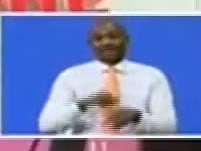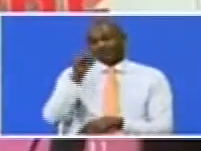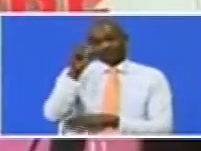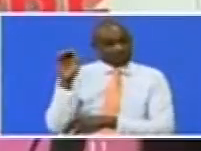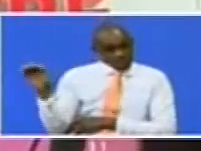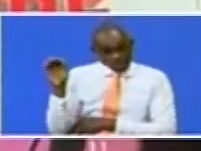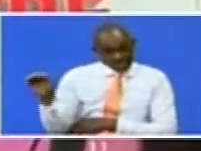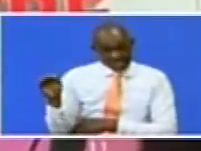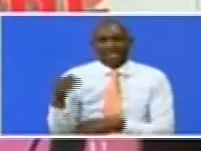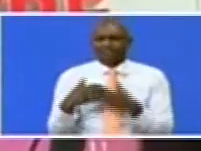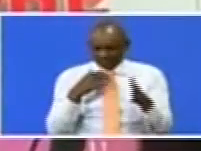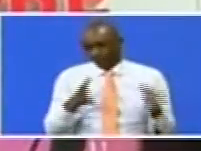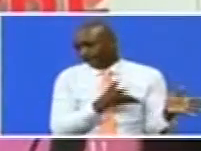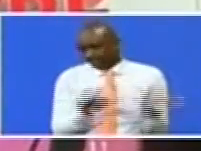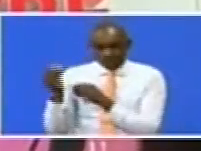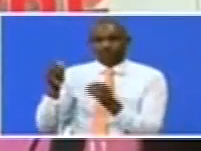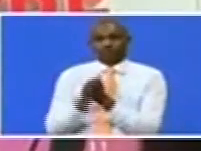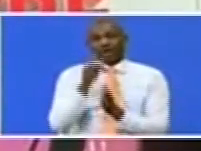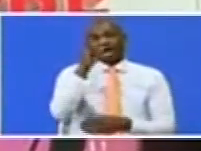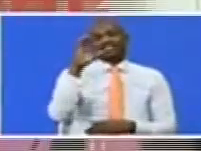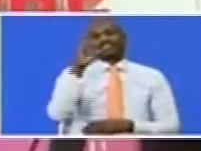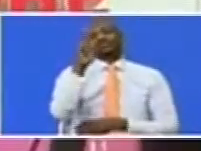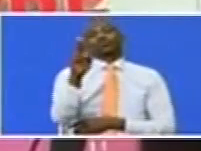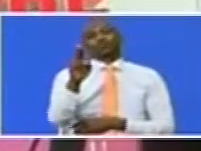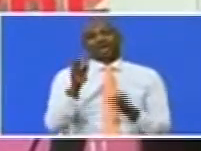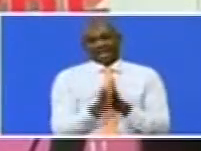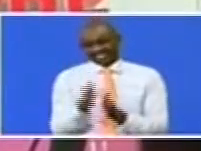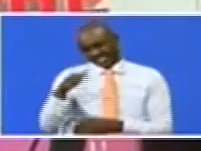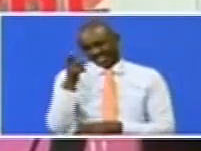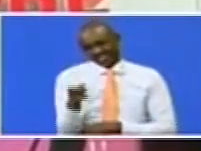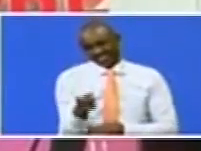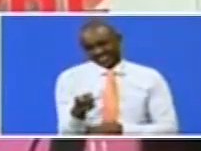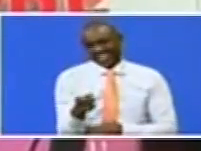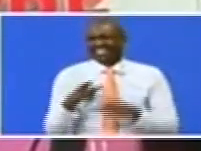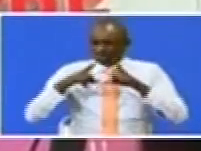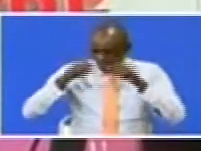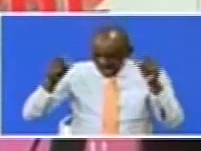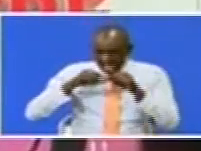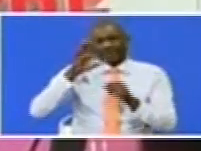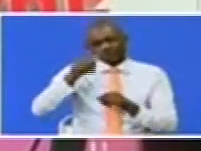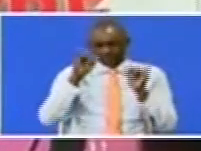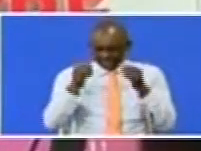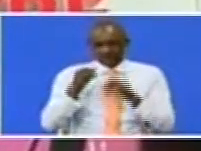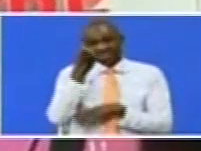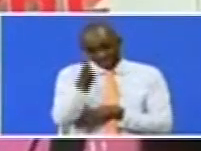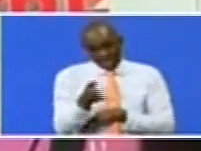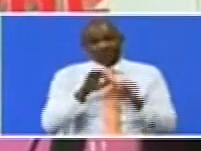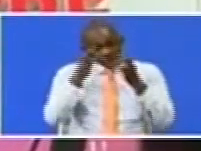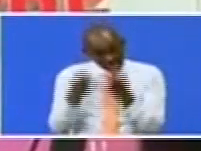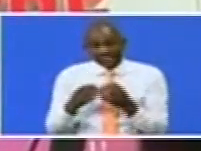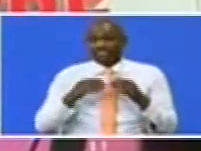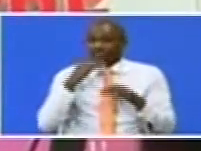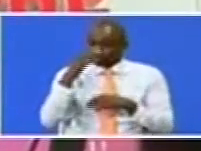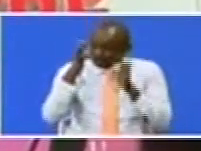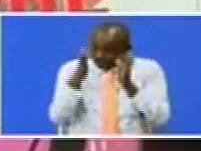a.m. before being rushed to the intensive care unit at the facility. In a statement sent to newsrooms by the family